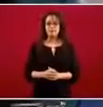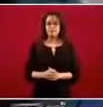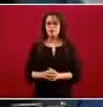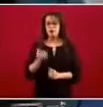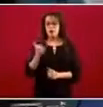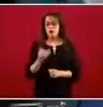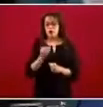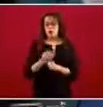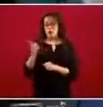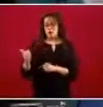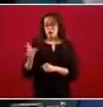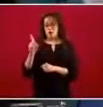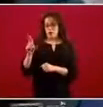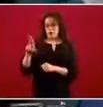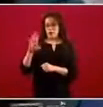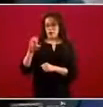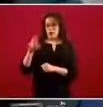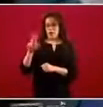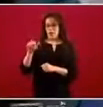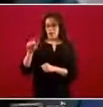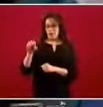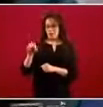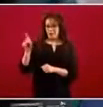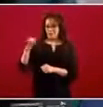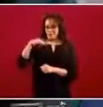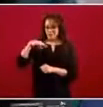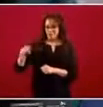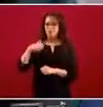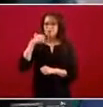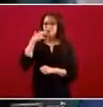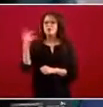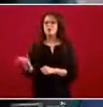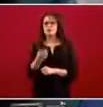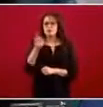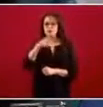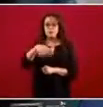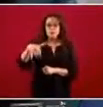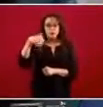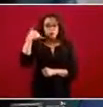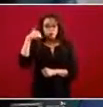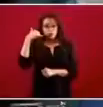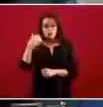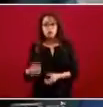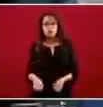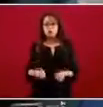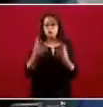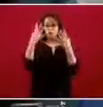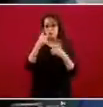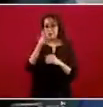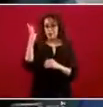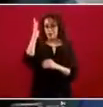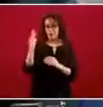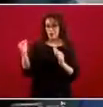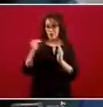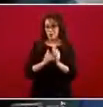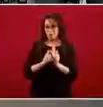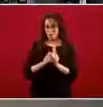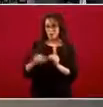needed? Please answer that too. And I would like to ask you, talking about